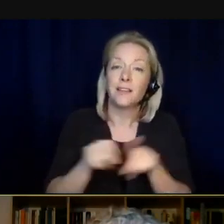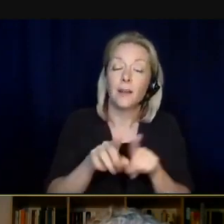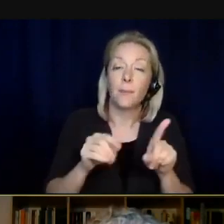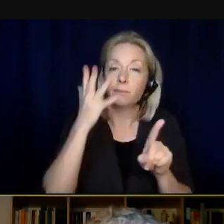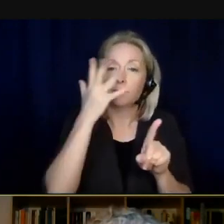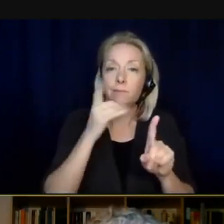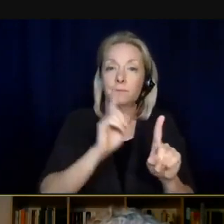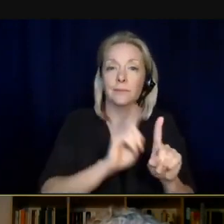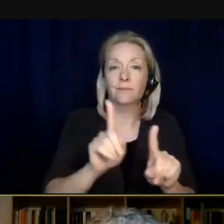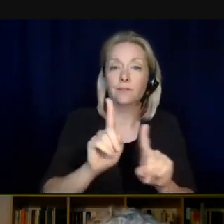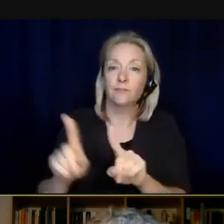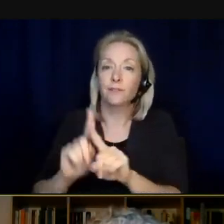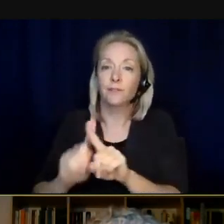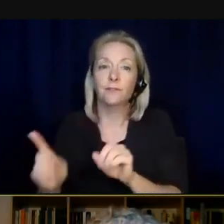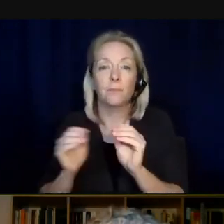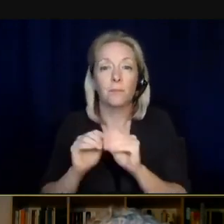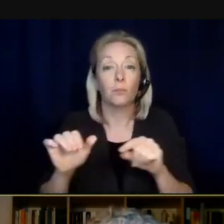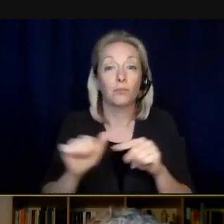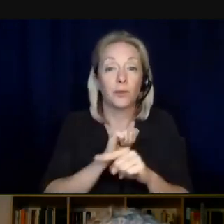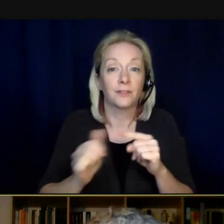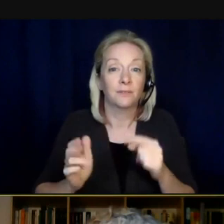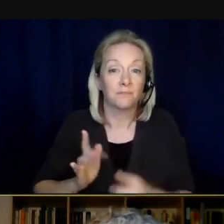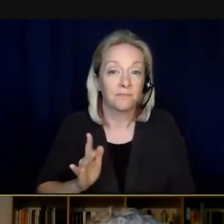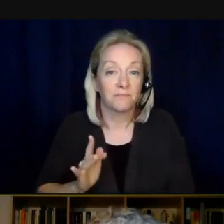Because you can see it a little bit better.